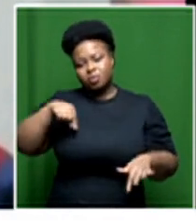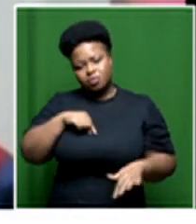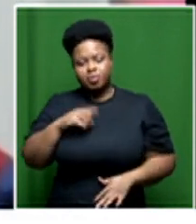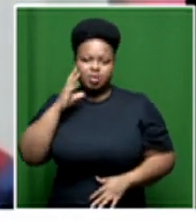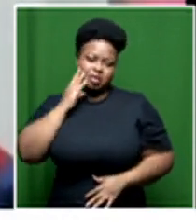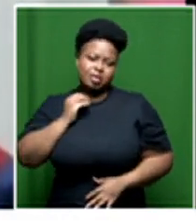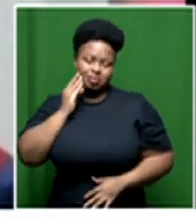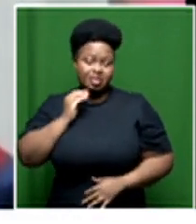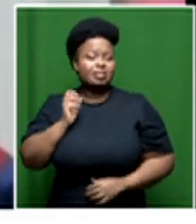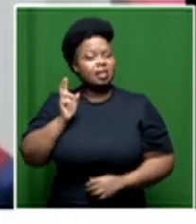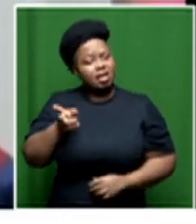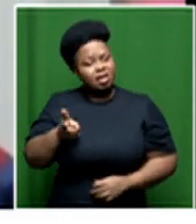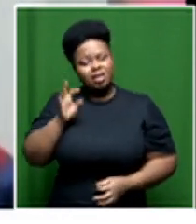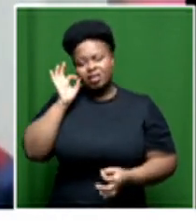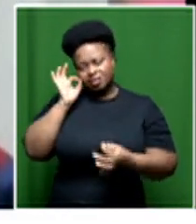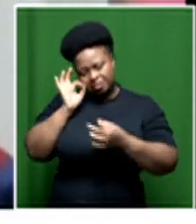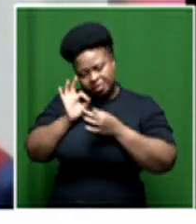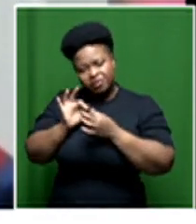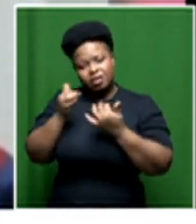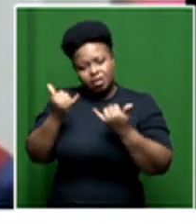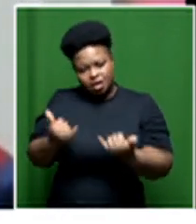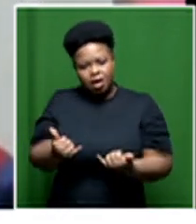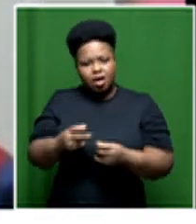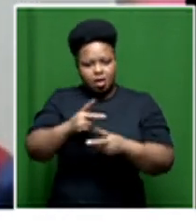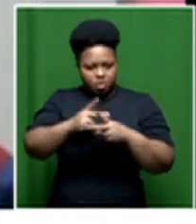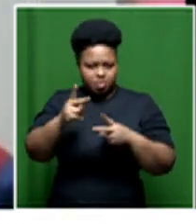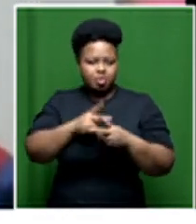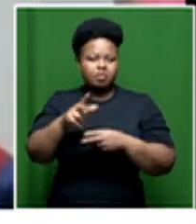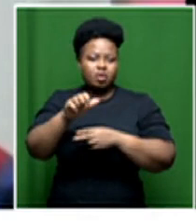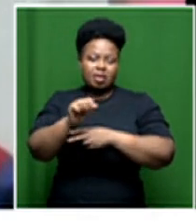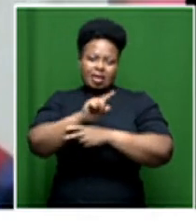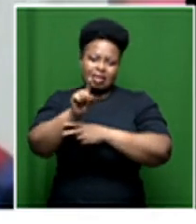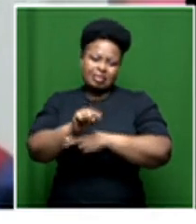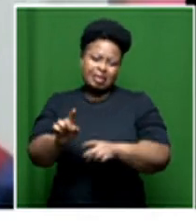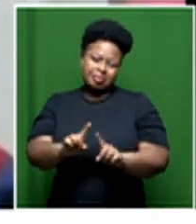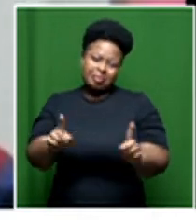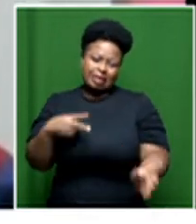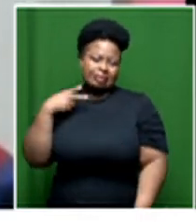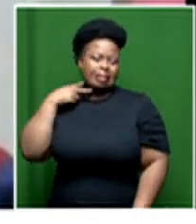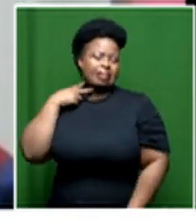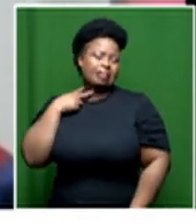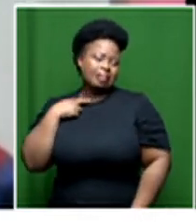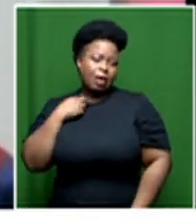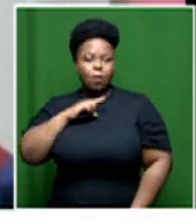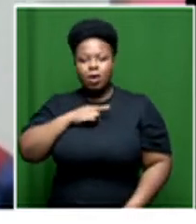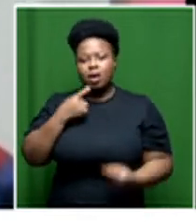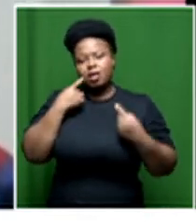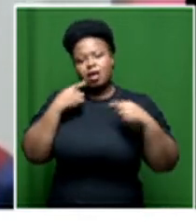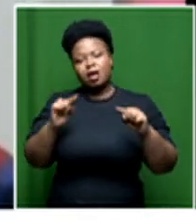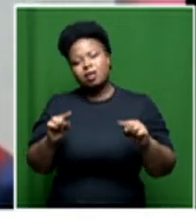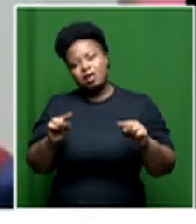looking forward, particularly as we were preparing for AstraZeneca, but they got disappointed with an announcement. But also we went